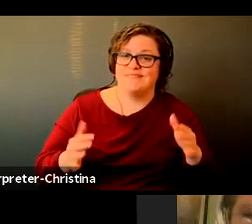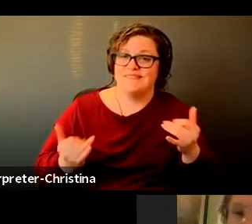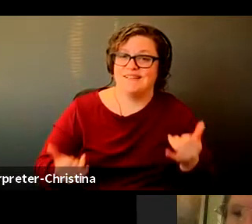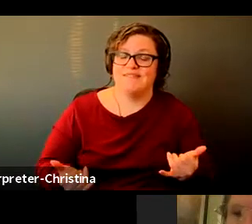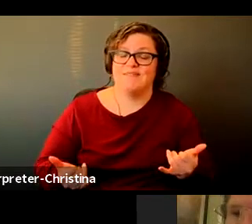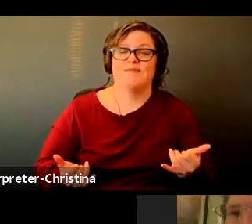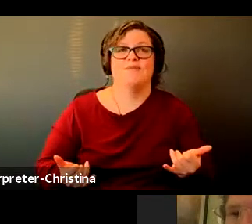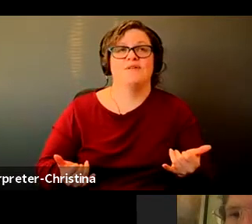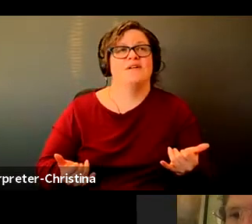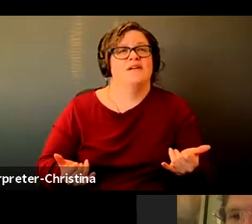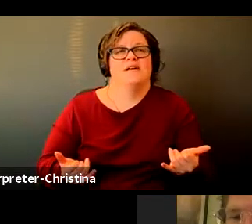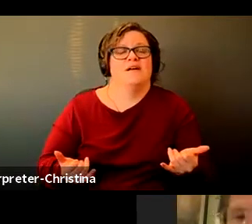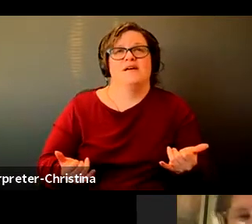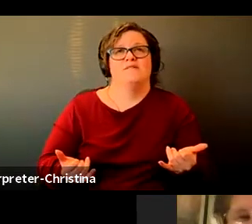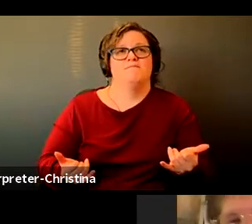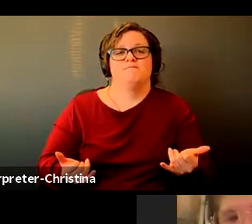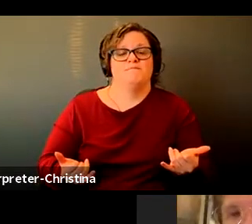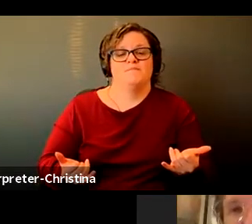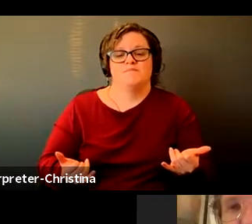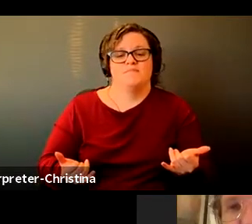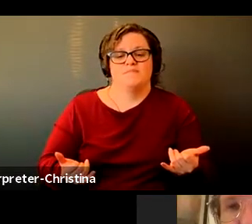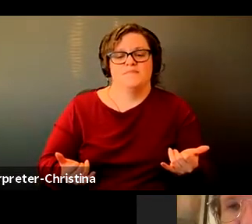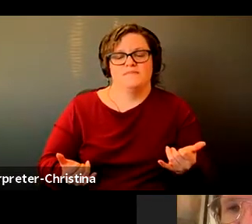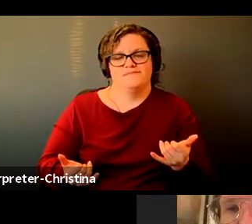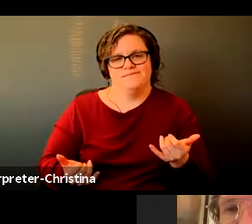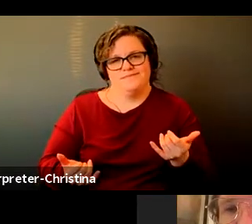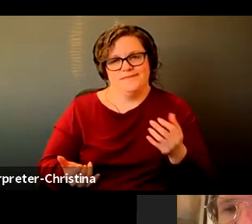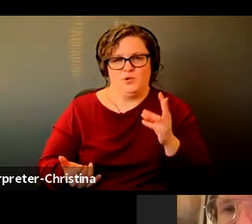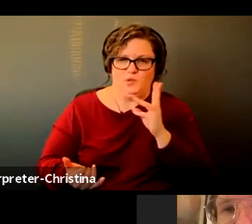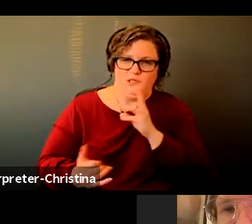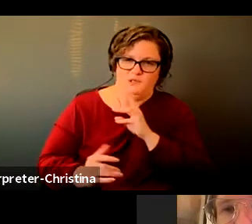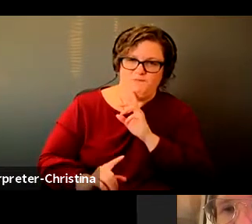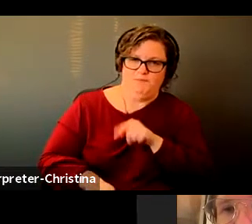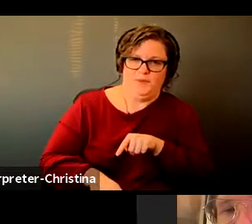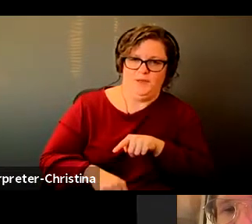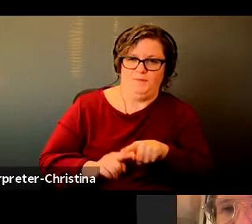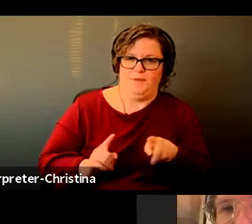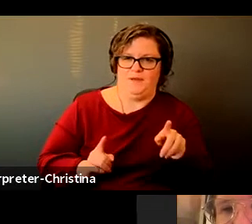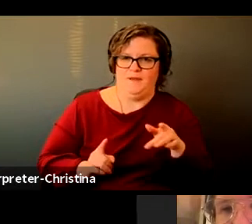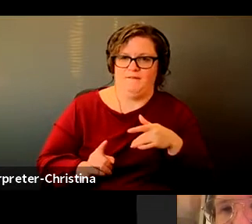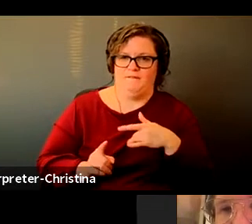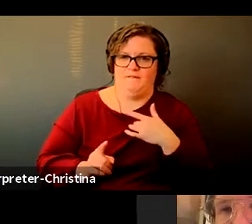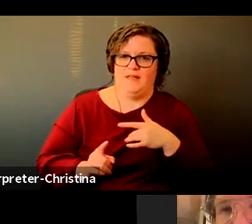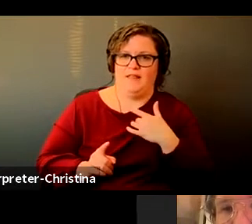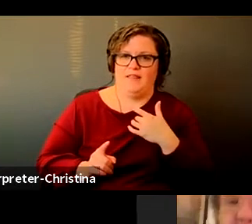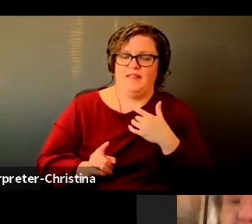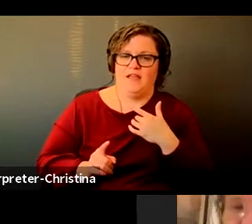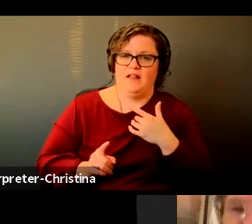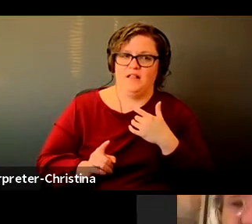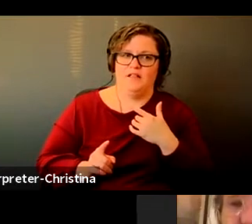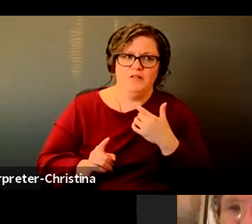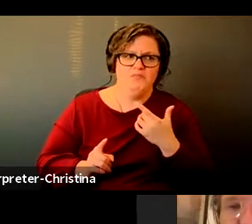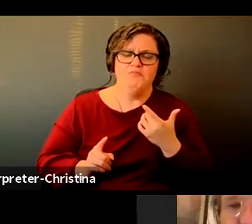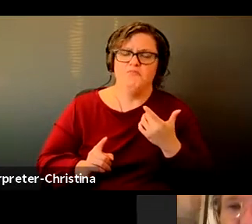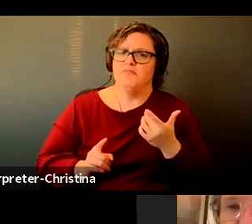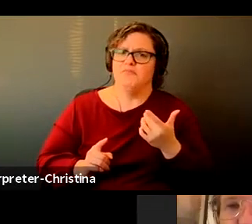you know, there's just... I feel weird saying this, but really, I feel like there's just like such a deep sense of resilience. Like, you know,